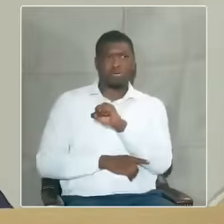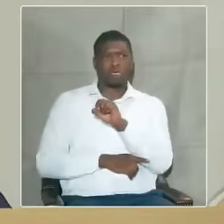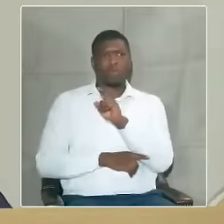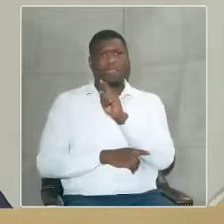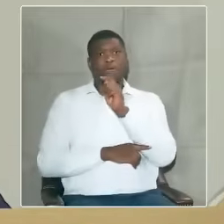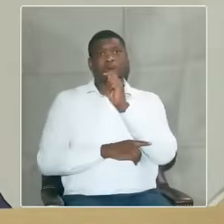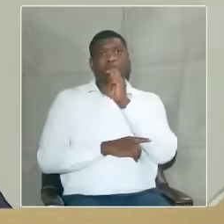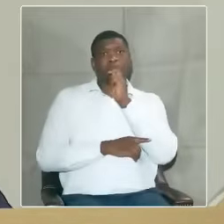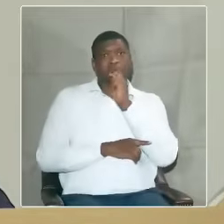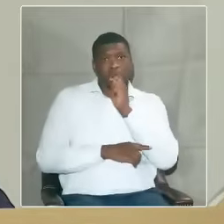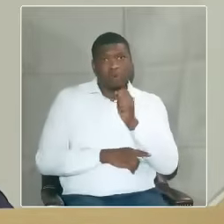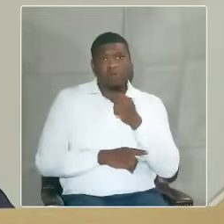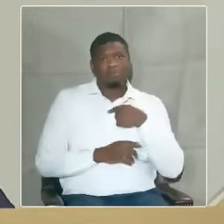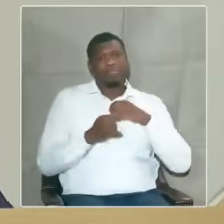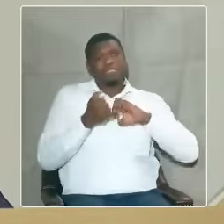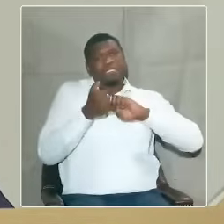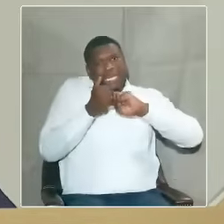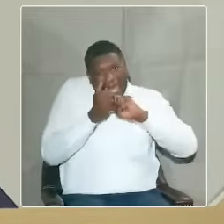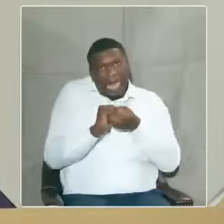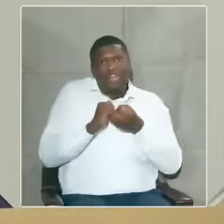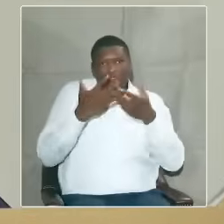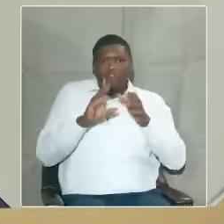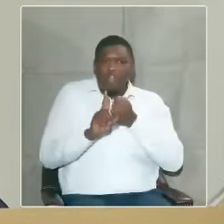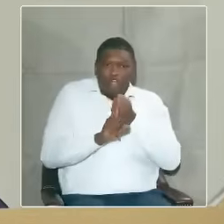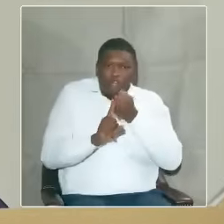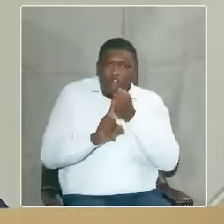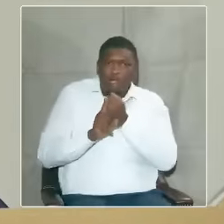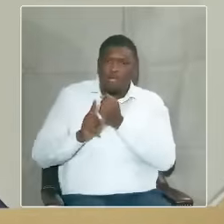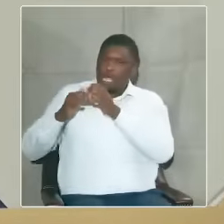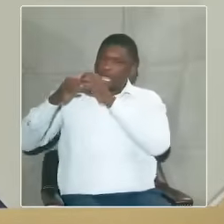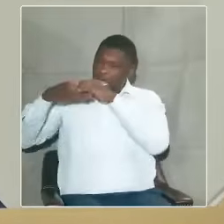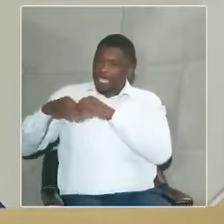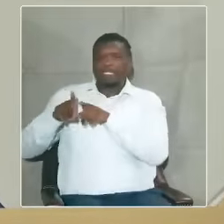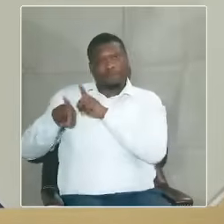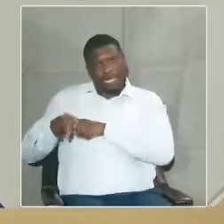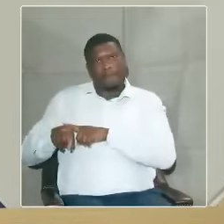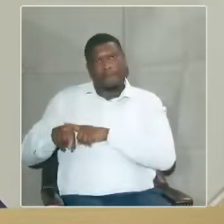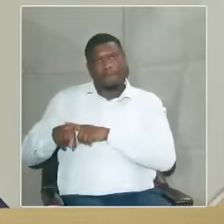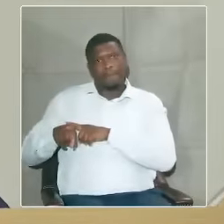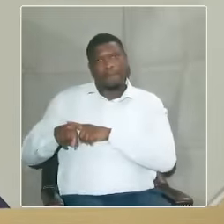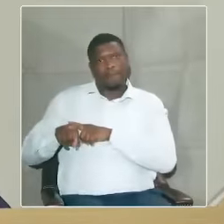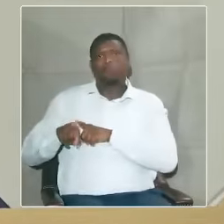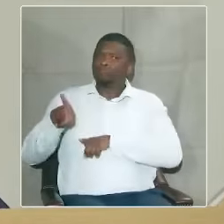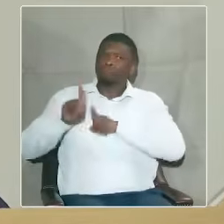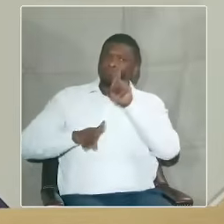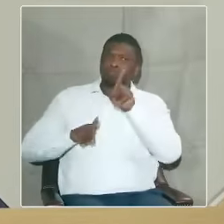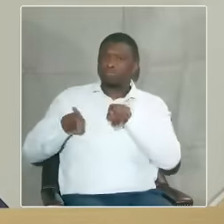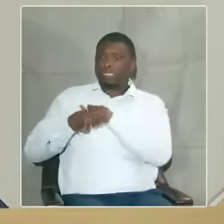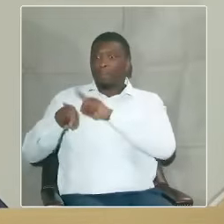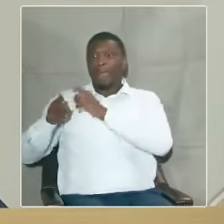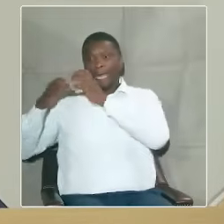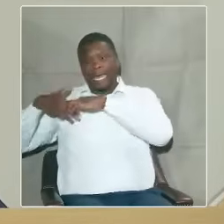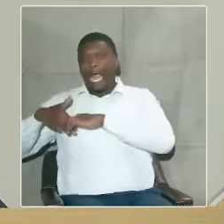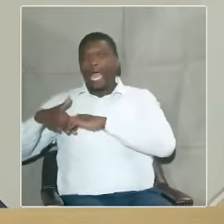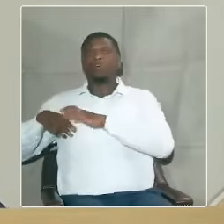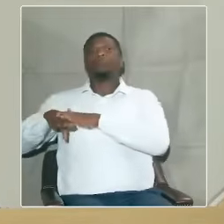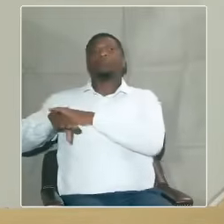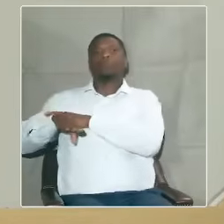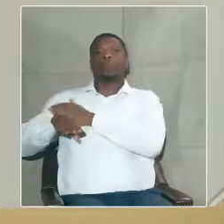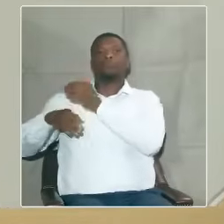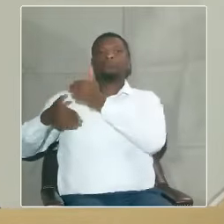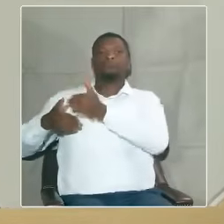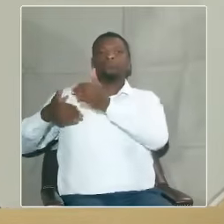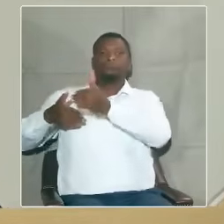I did to an extent, made sure the team is not disestablished immediately, that I was successful. And